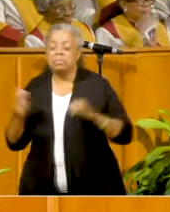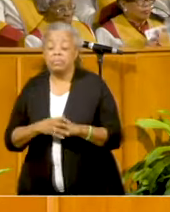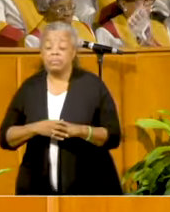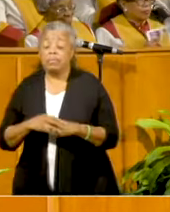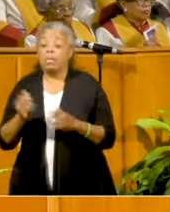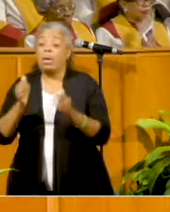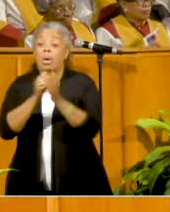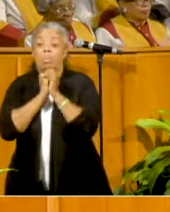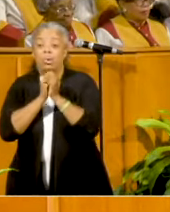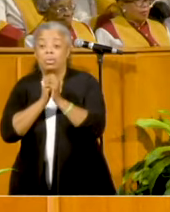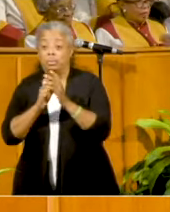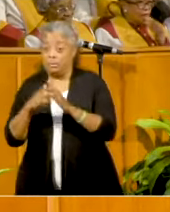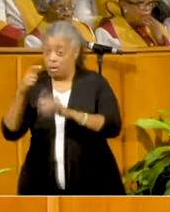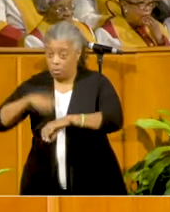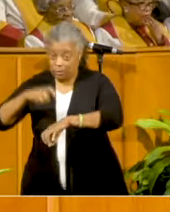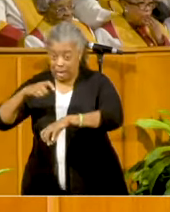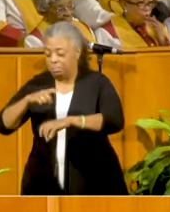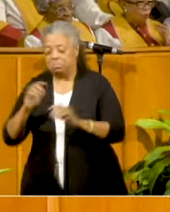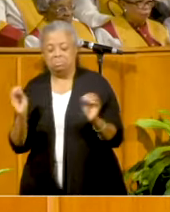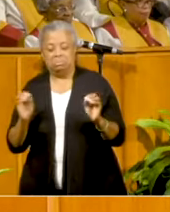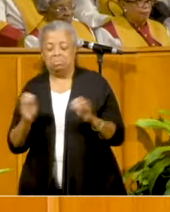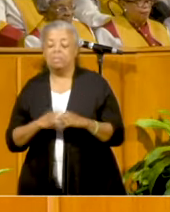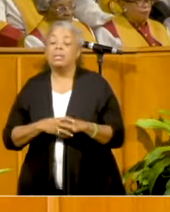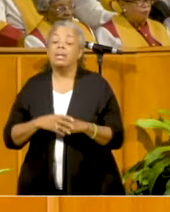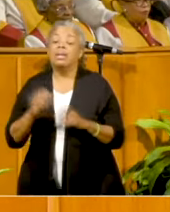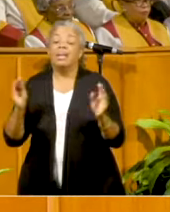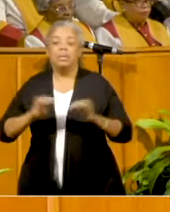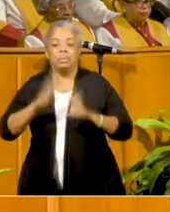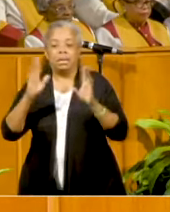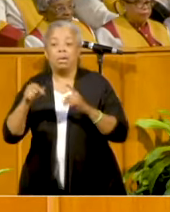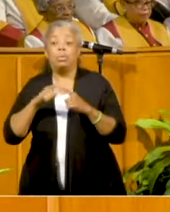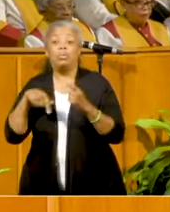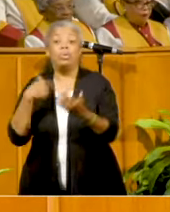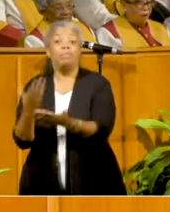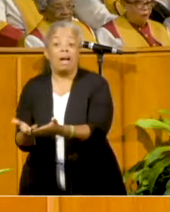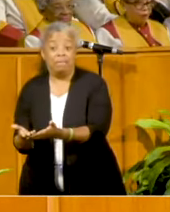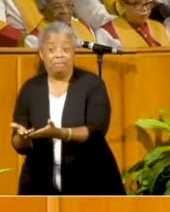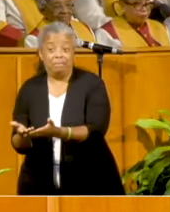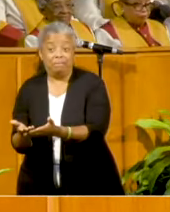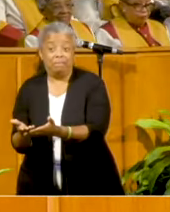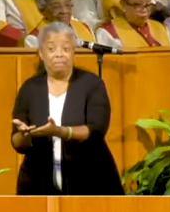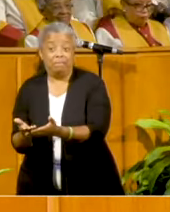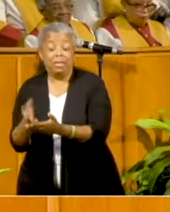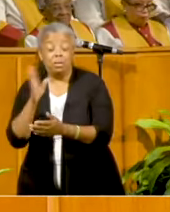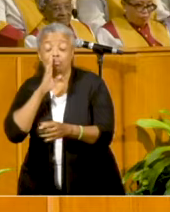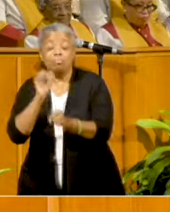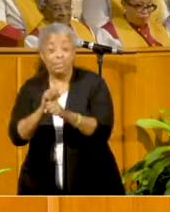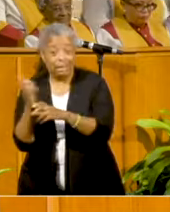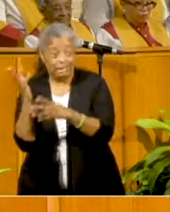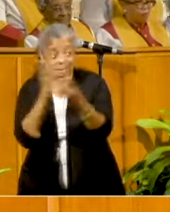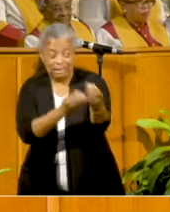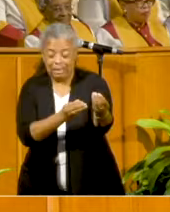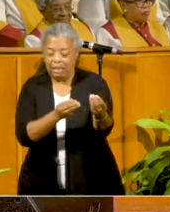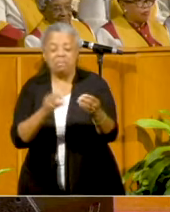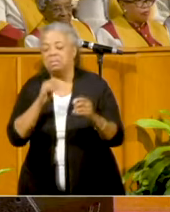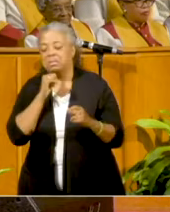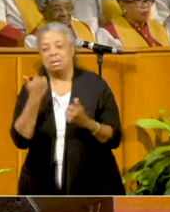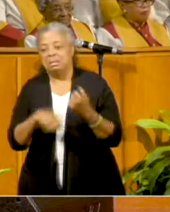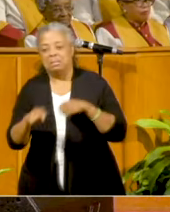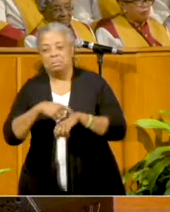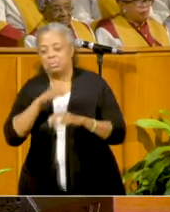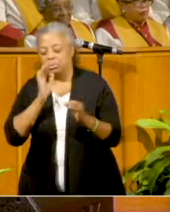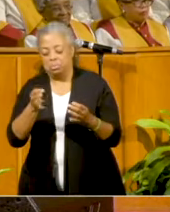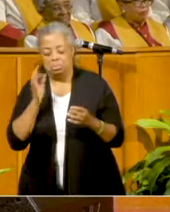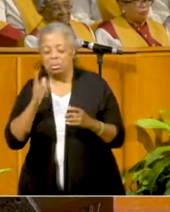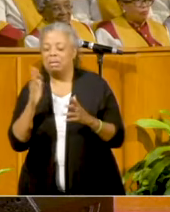Worship wasn't gonna start on time. And it was clear once you got in there, you wasn't fitting to go anywhere anytime